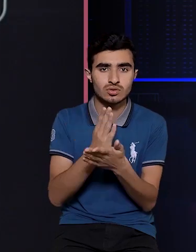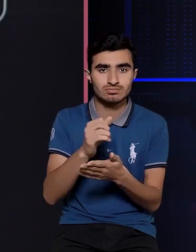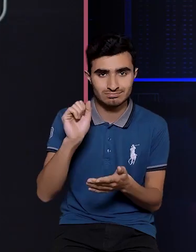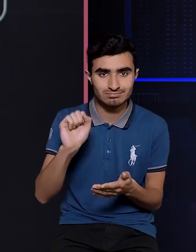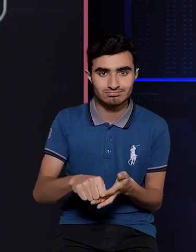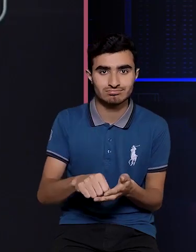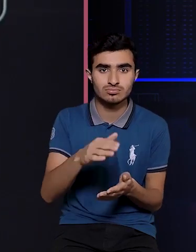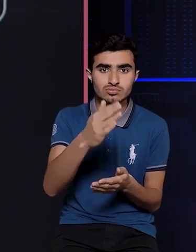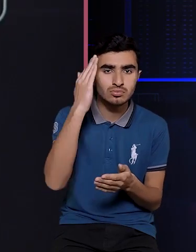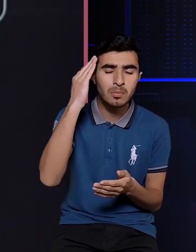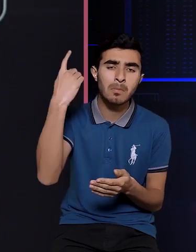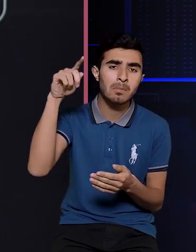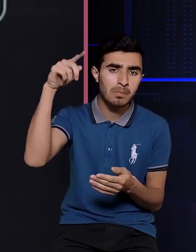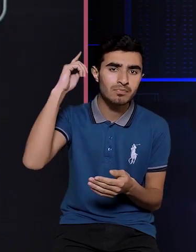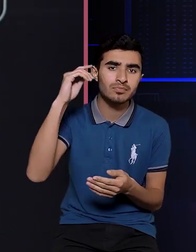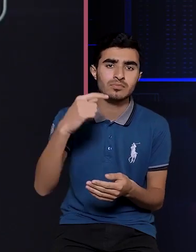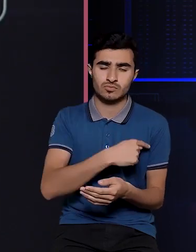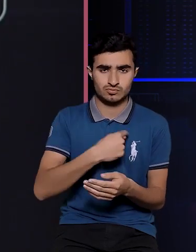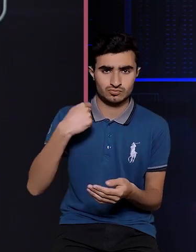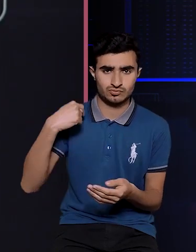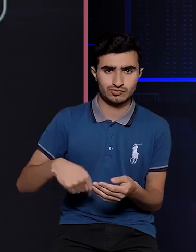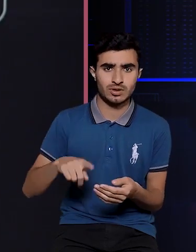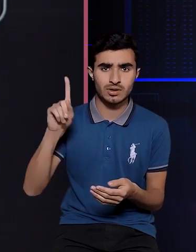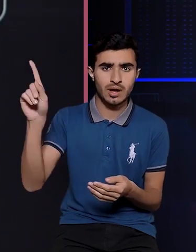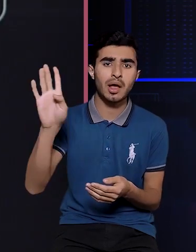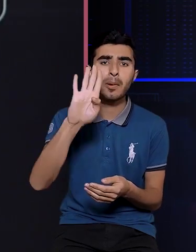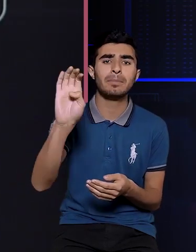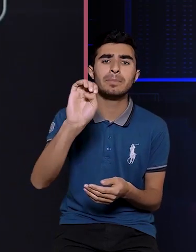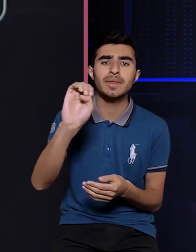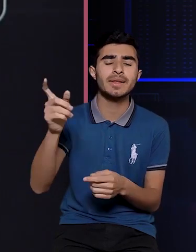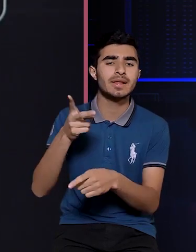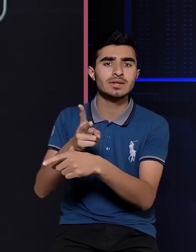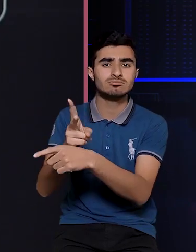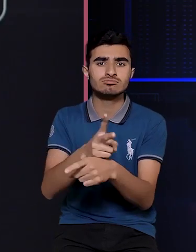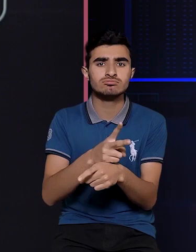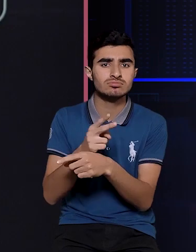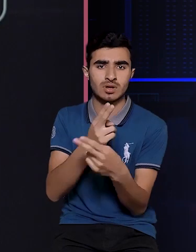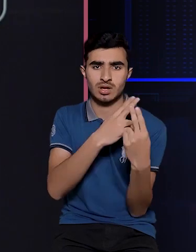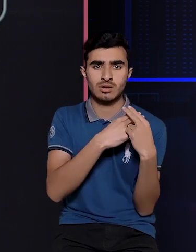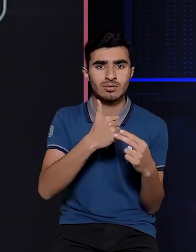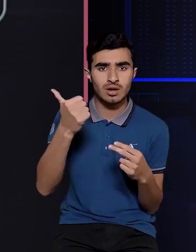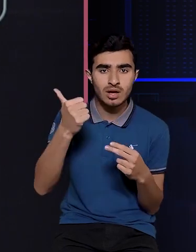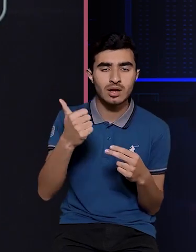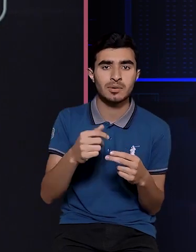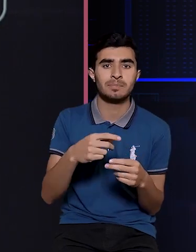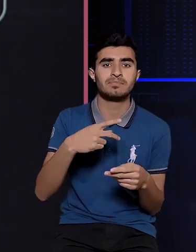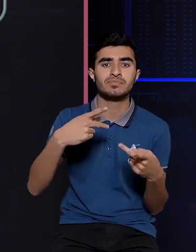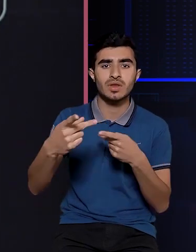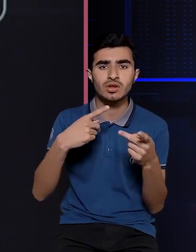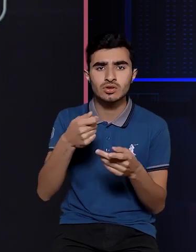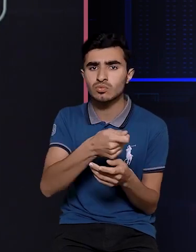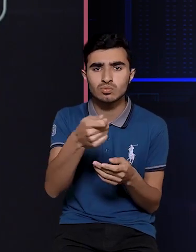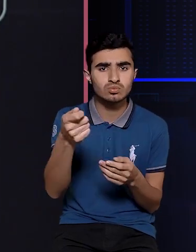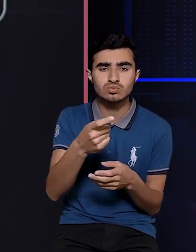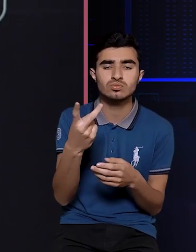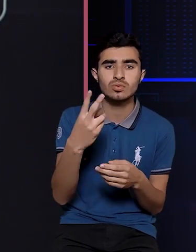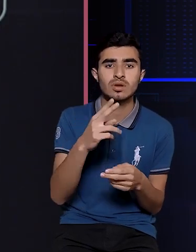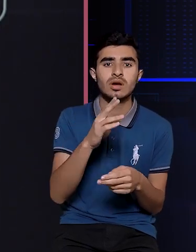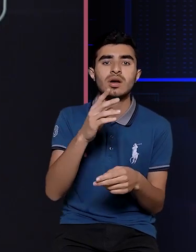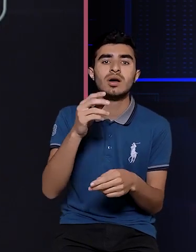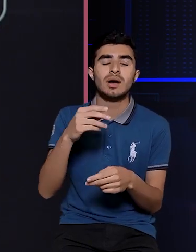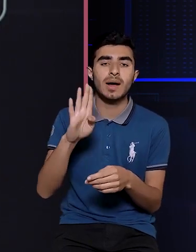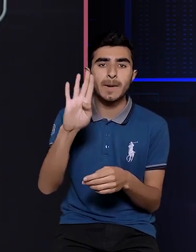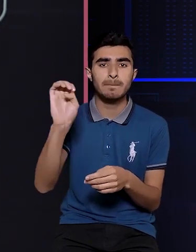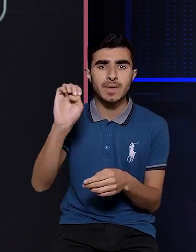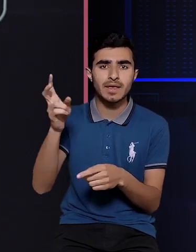Beekeepers Association in China went to Wuhan right after the first wave of